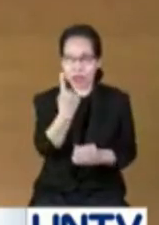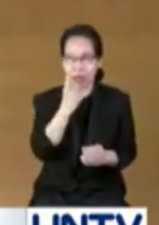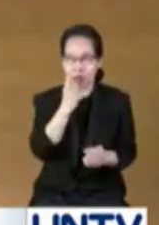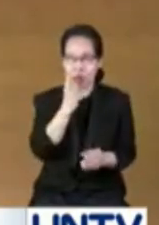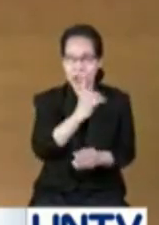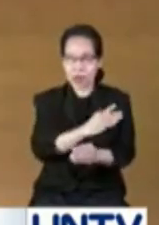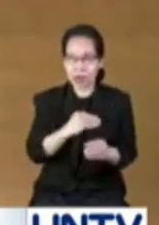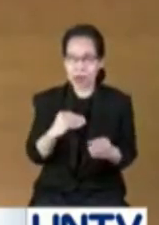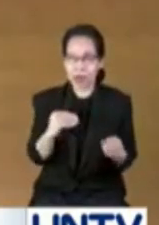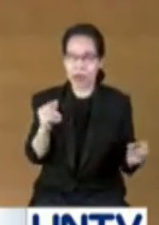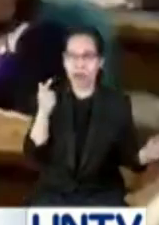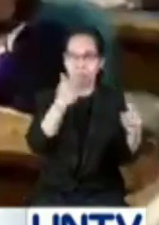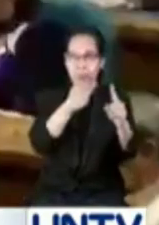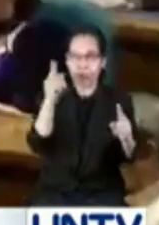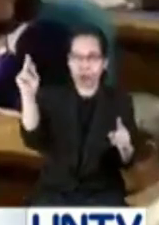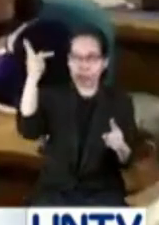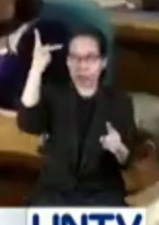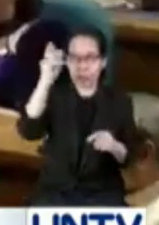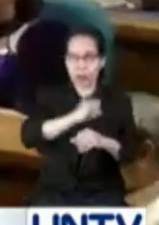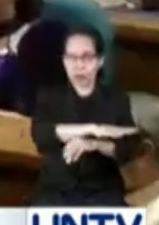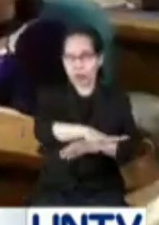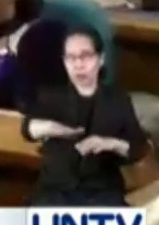political influence.